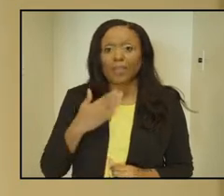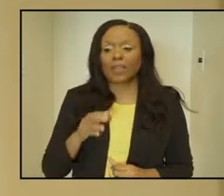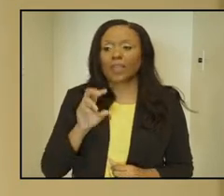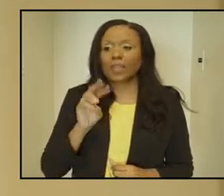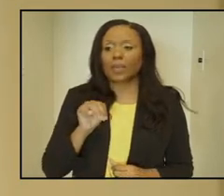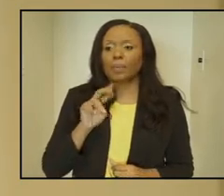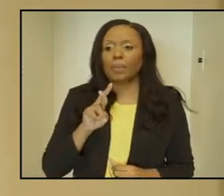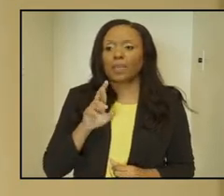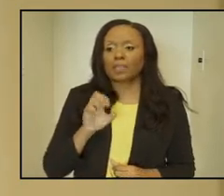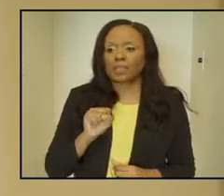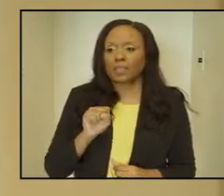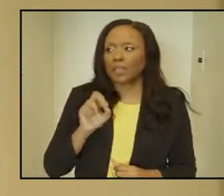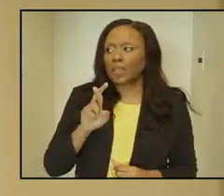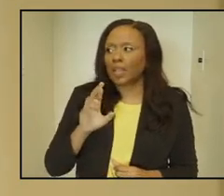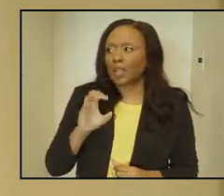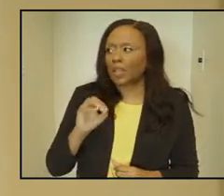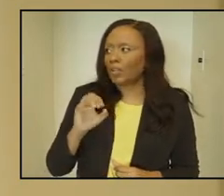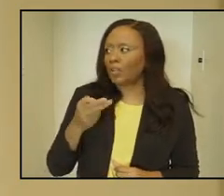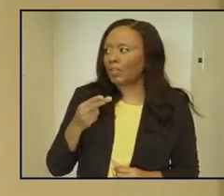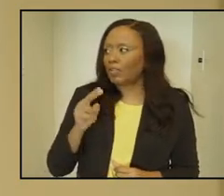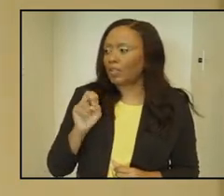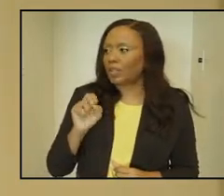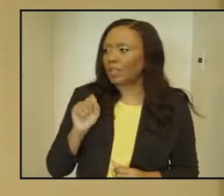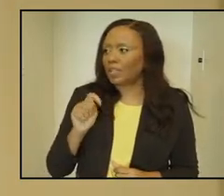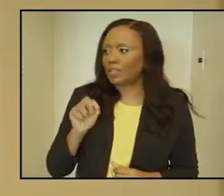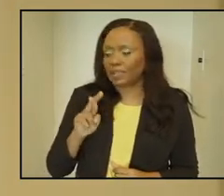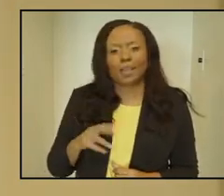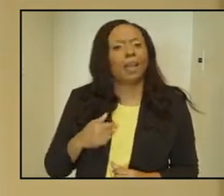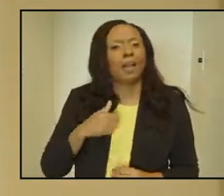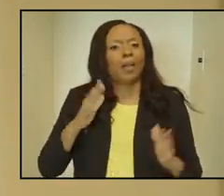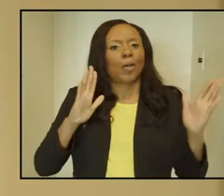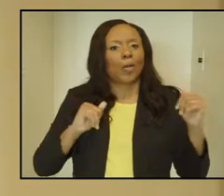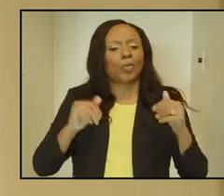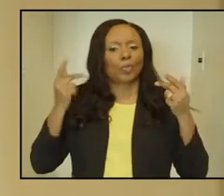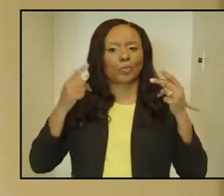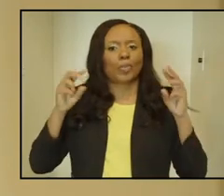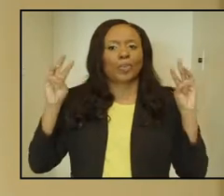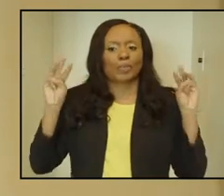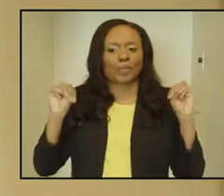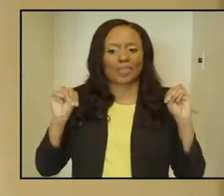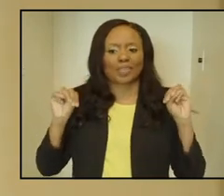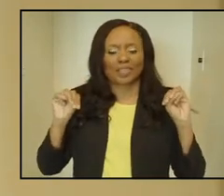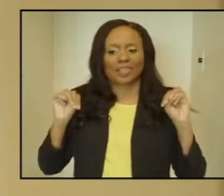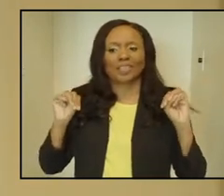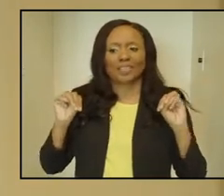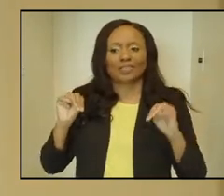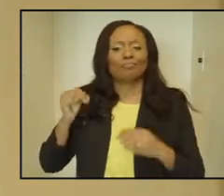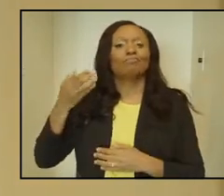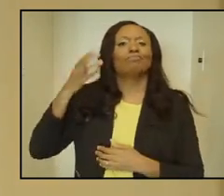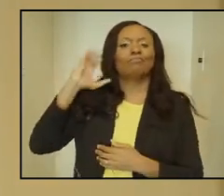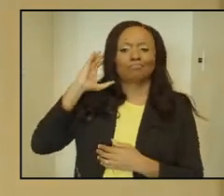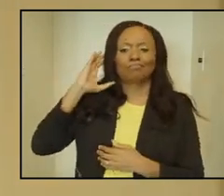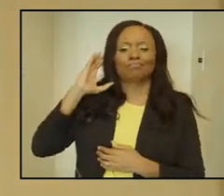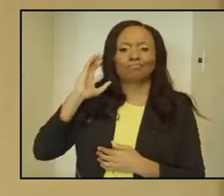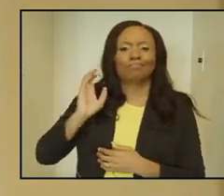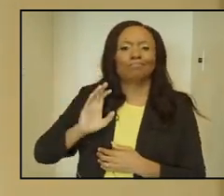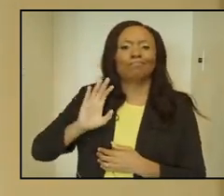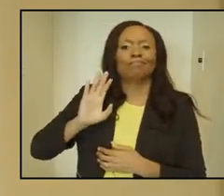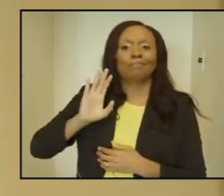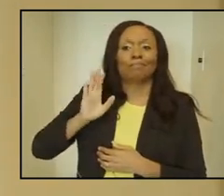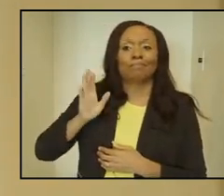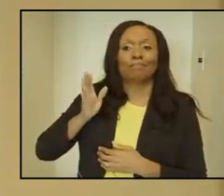Minister has taken heart that CAIPO has not only heeded her charge with respect